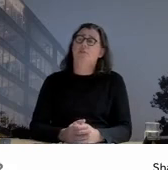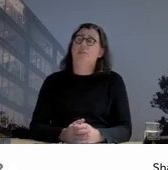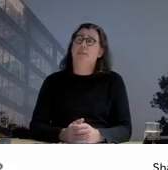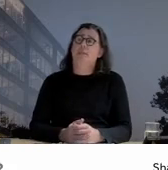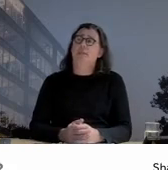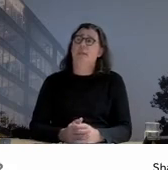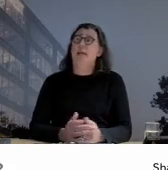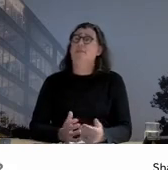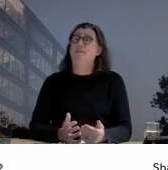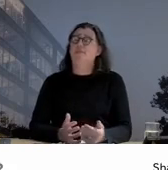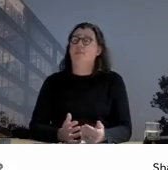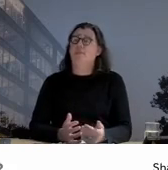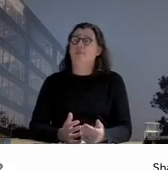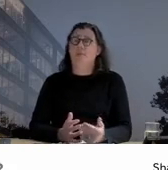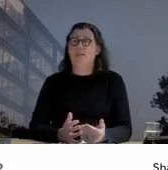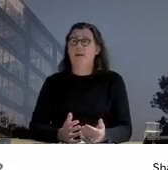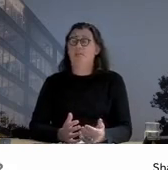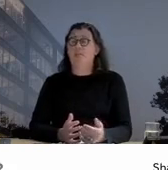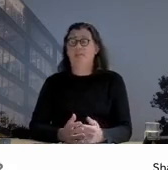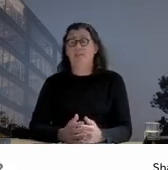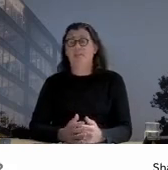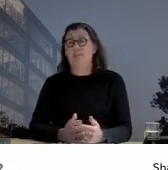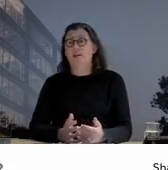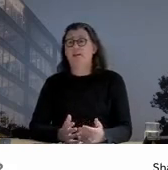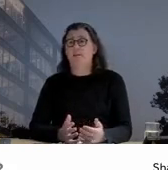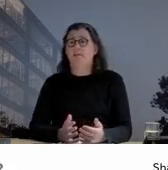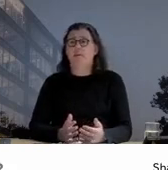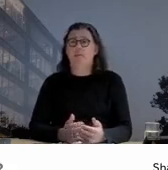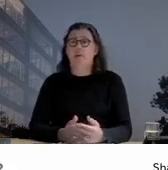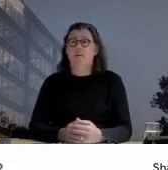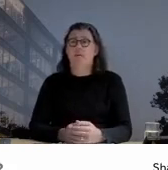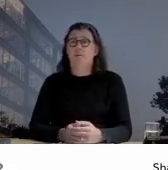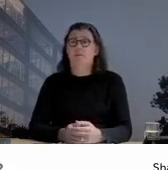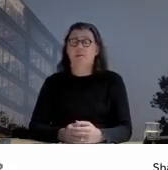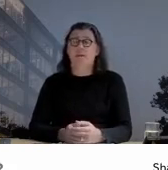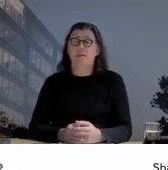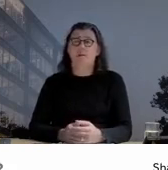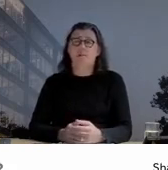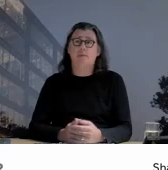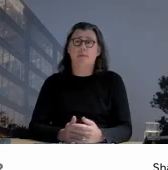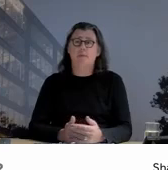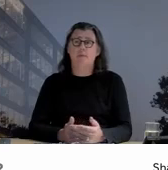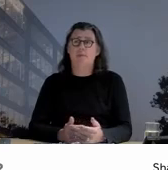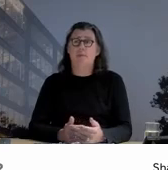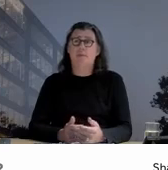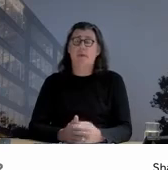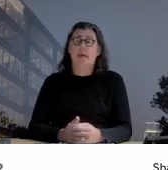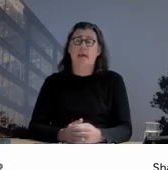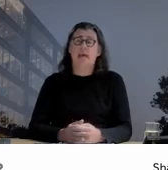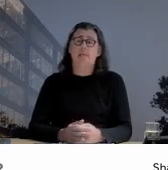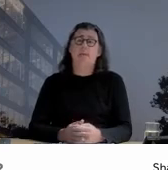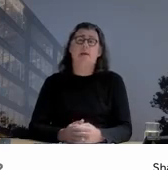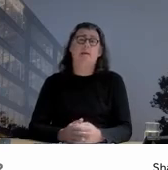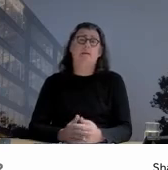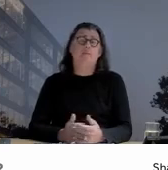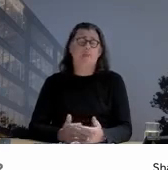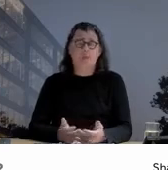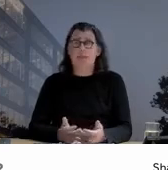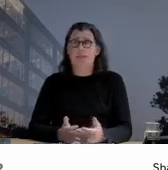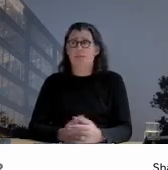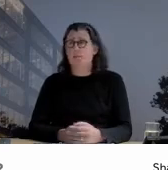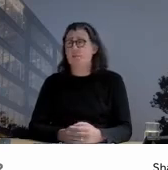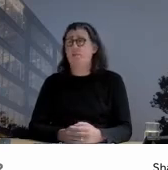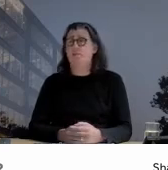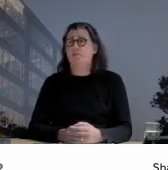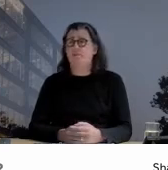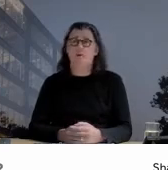So to just drill into the energy one, for example, and this is a diagram, top diagram I'm sure a lot of people are across,